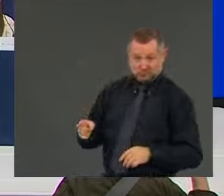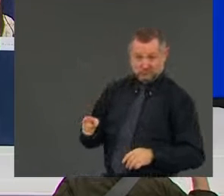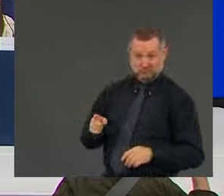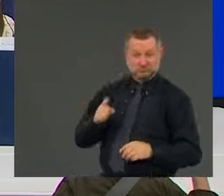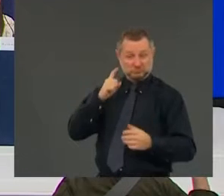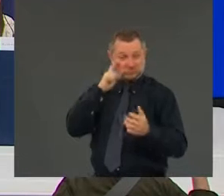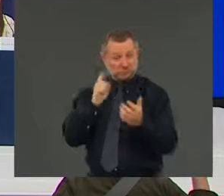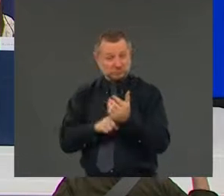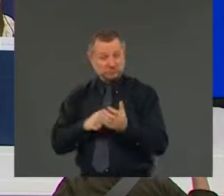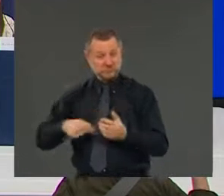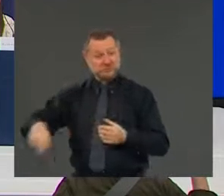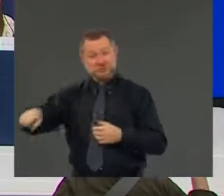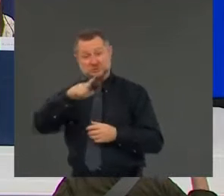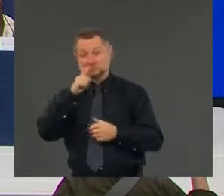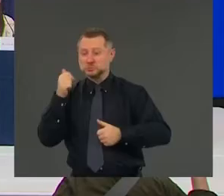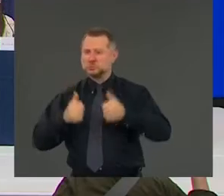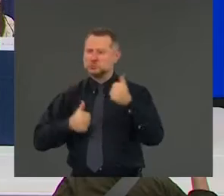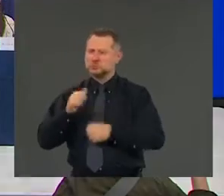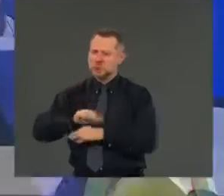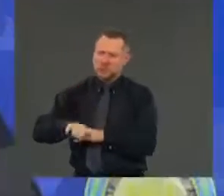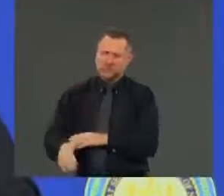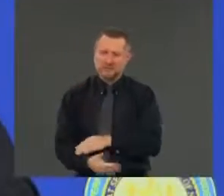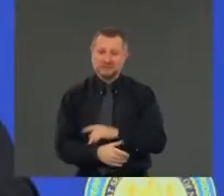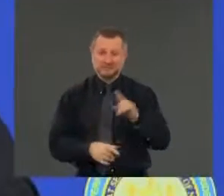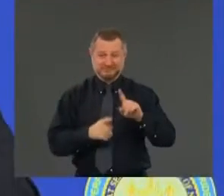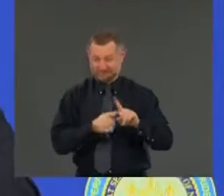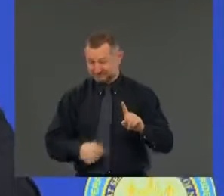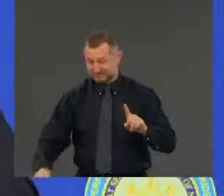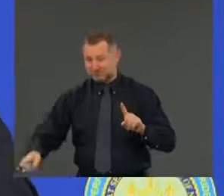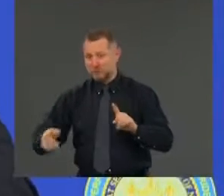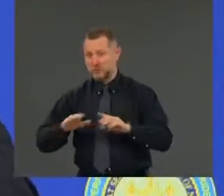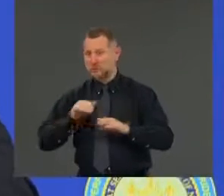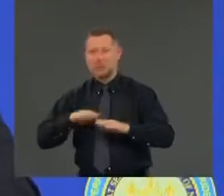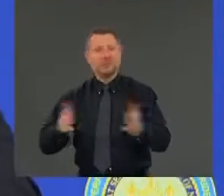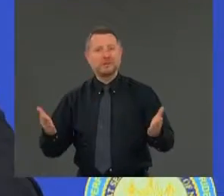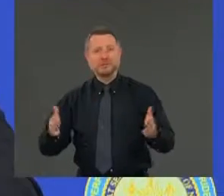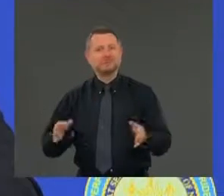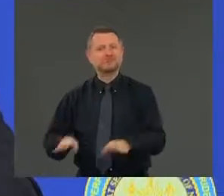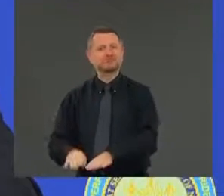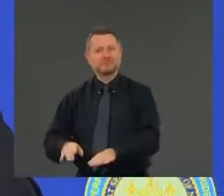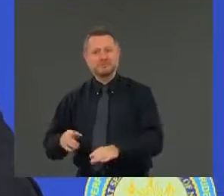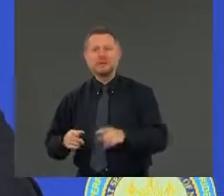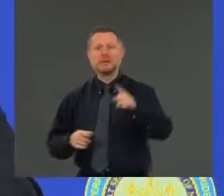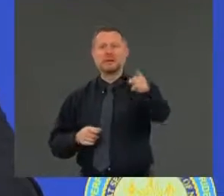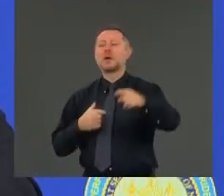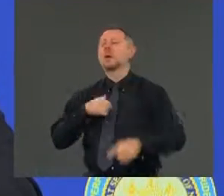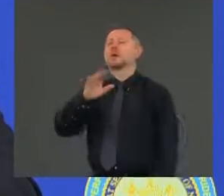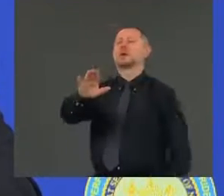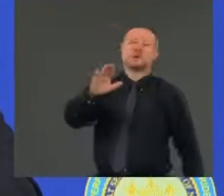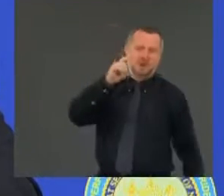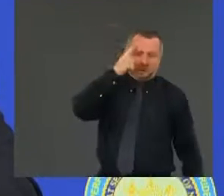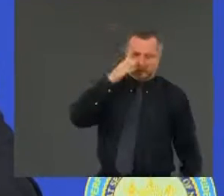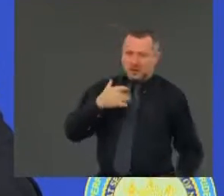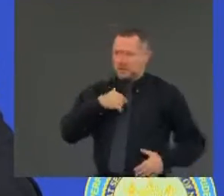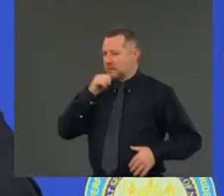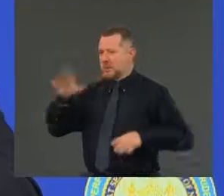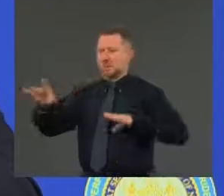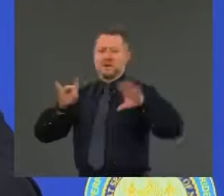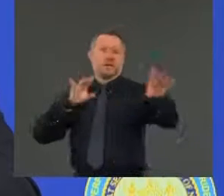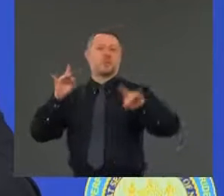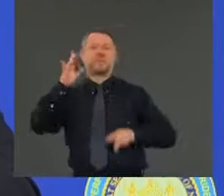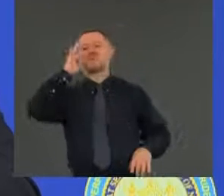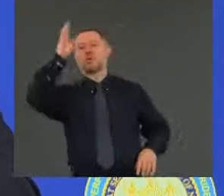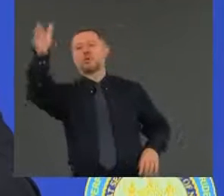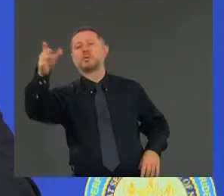subway service will resume? What date are you looking at on that? Yeah, as I've said, I don't pick dates in the future. We